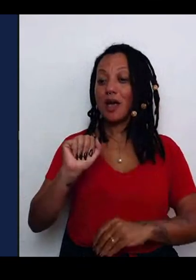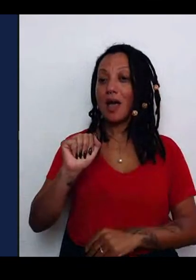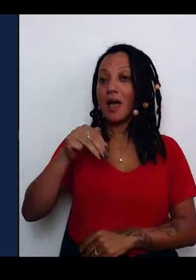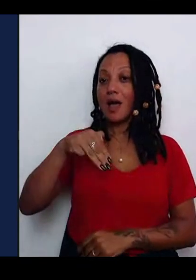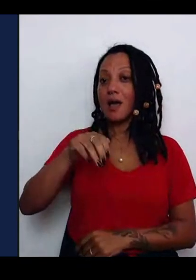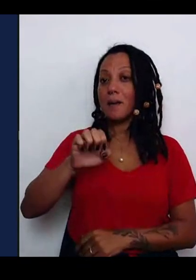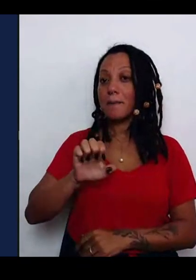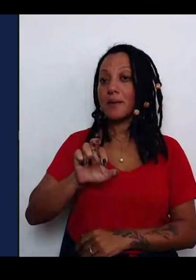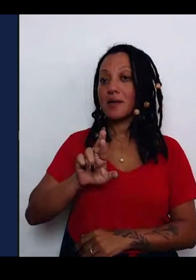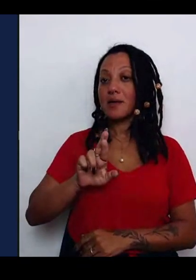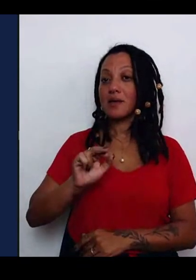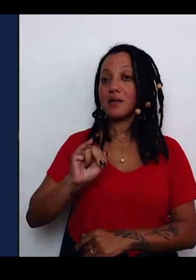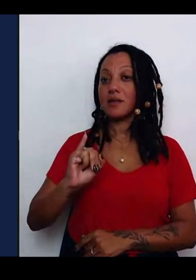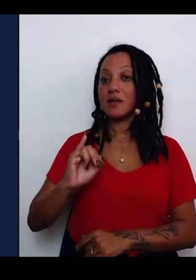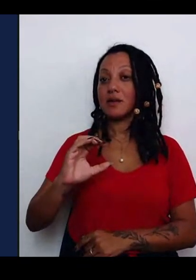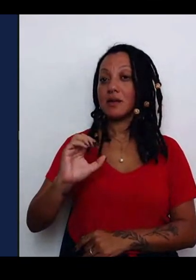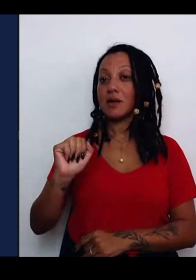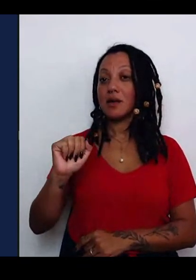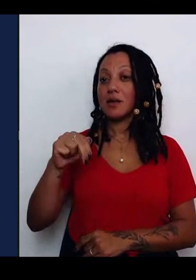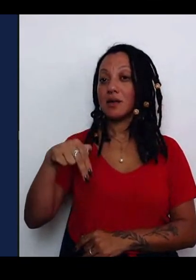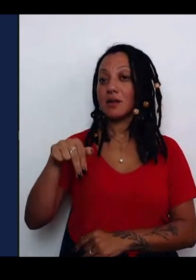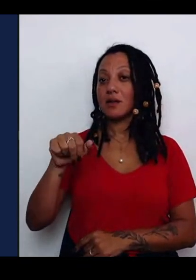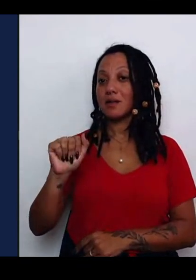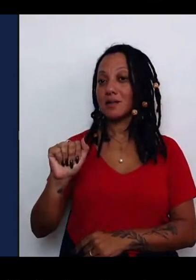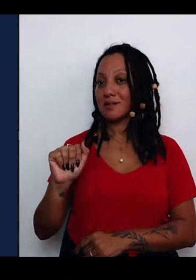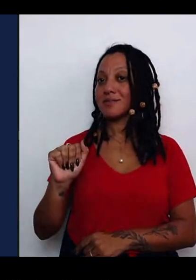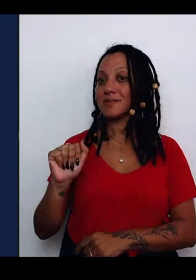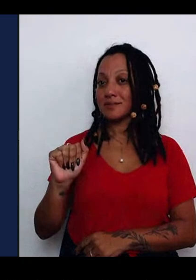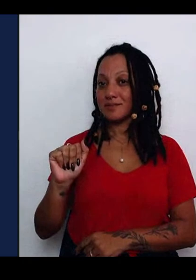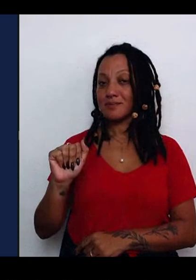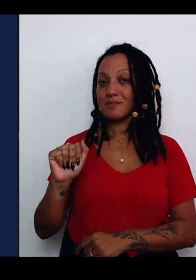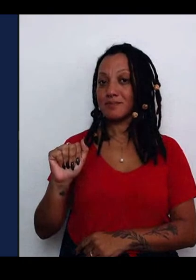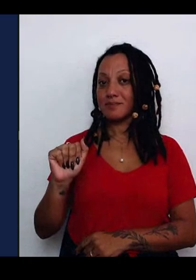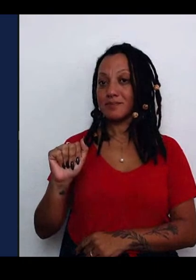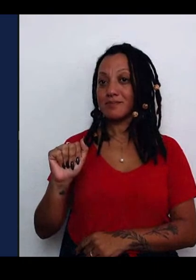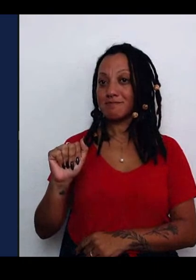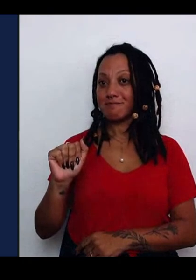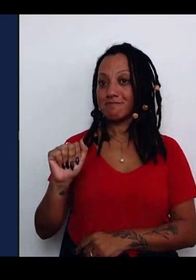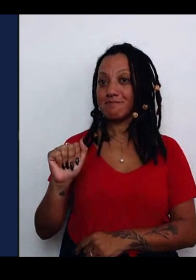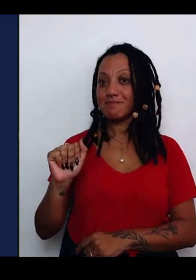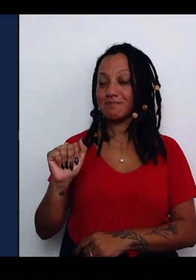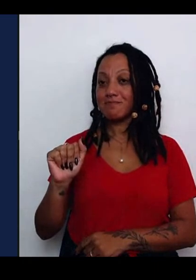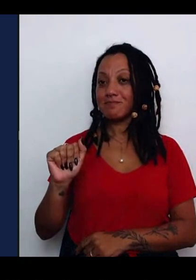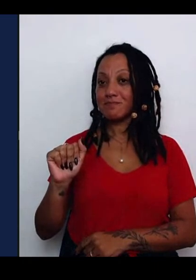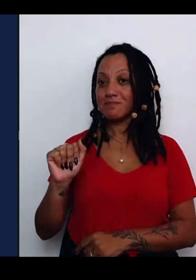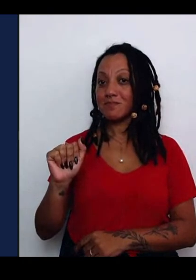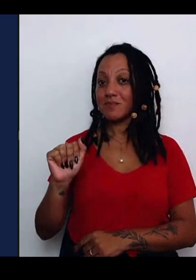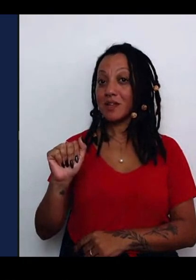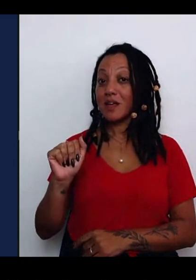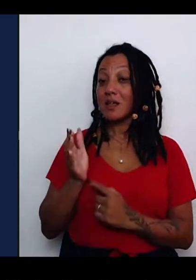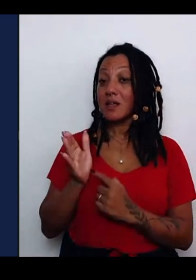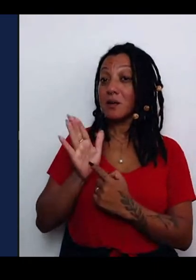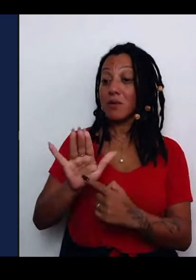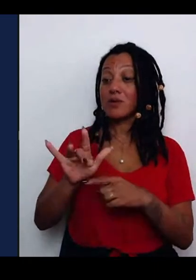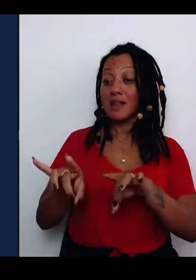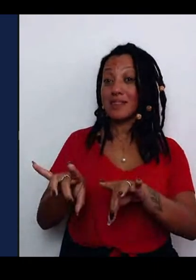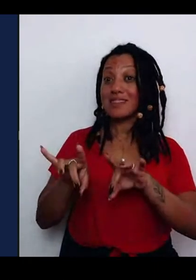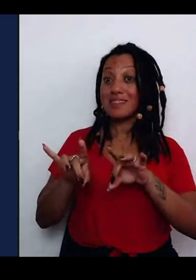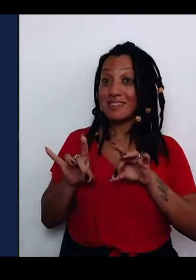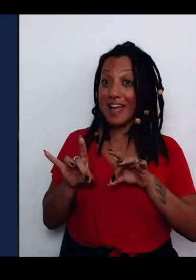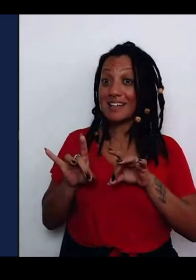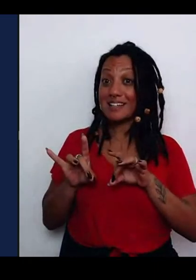cinematic technique for shooting outdoor scenes in daylight um but they're meant to happen at night which is called traditionally